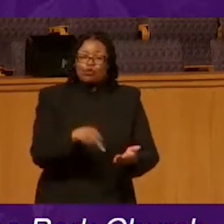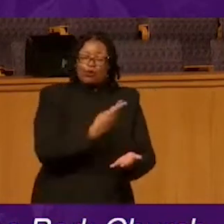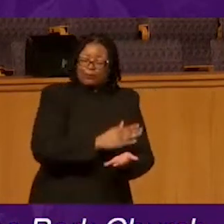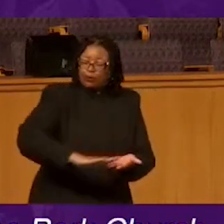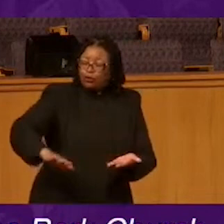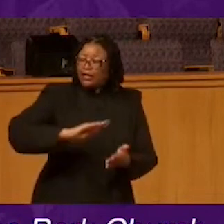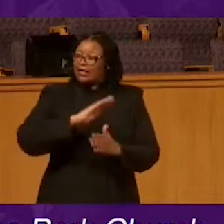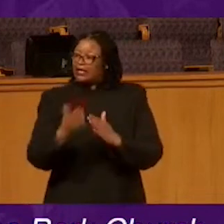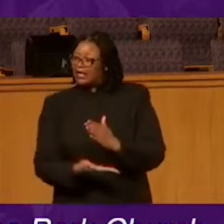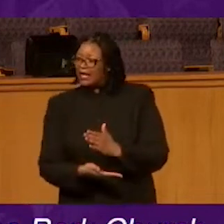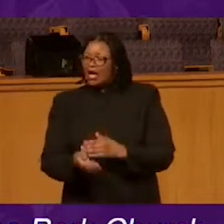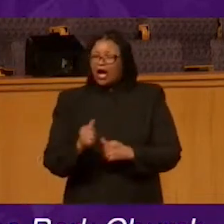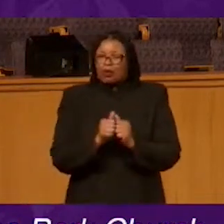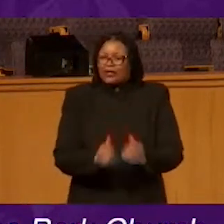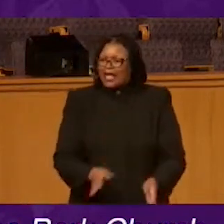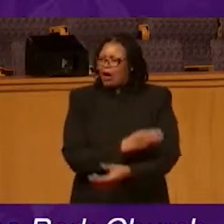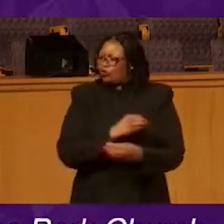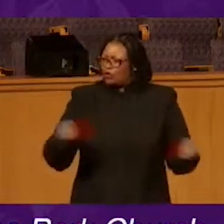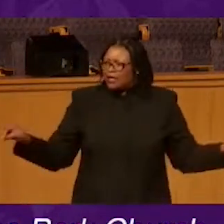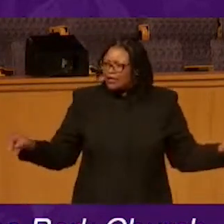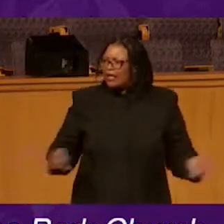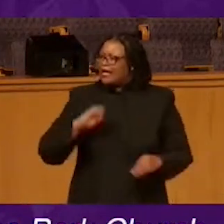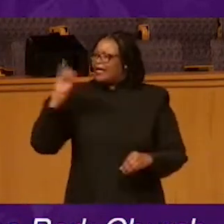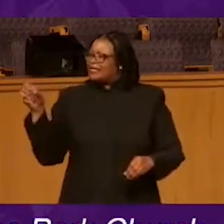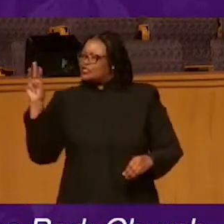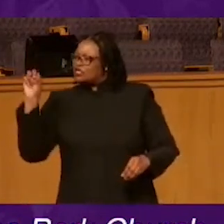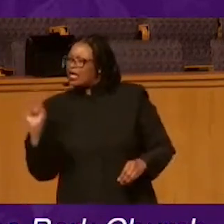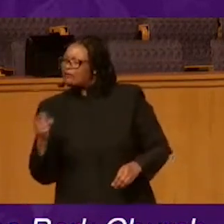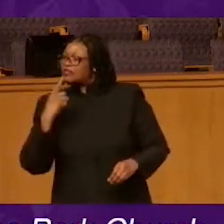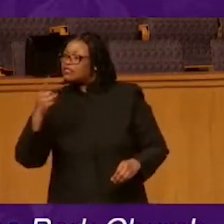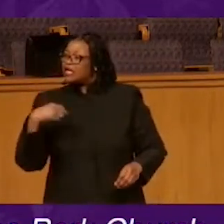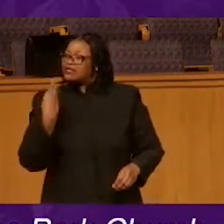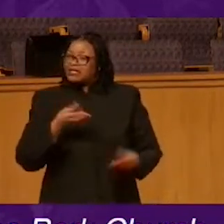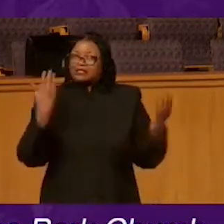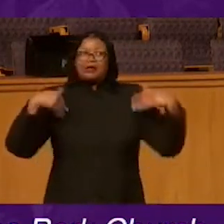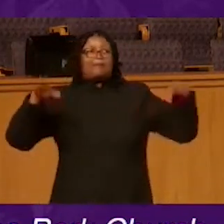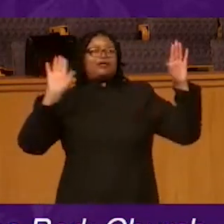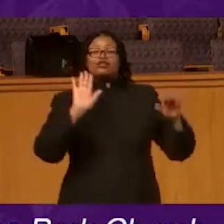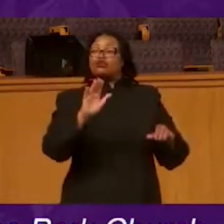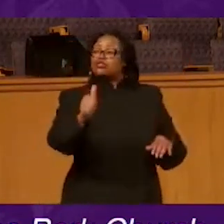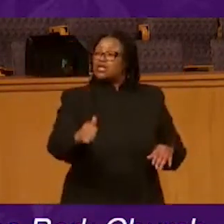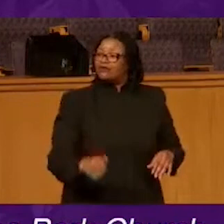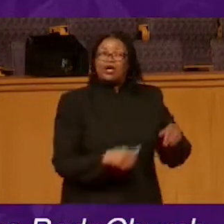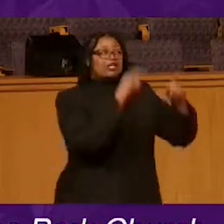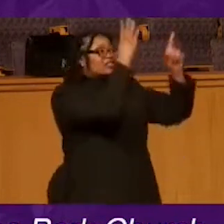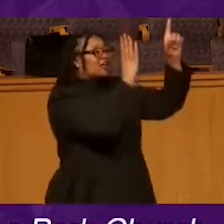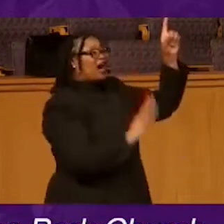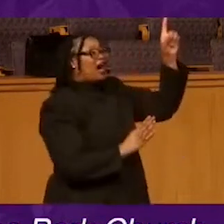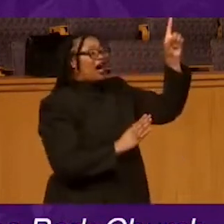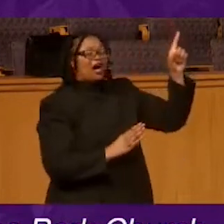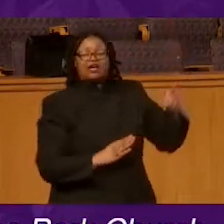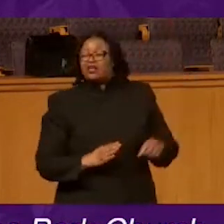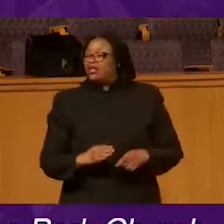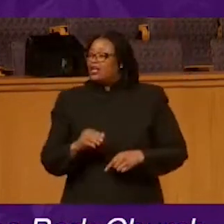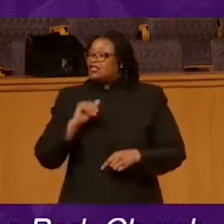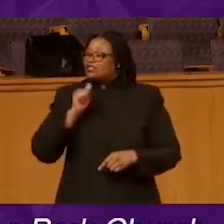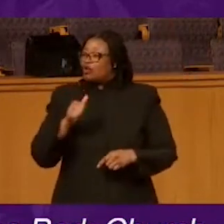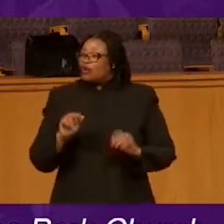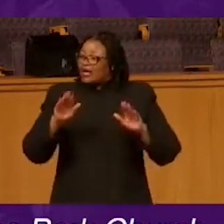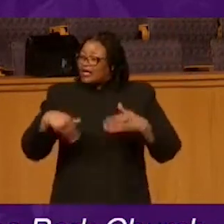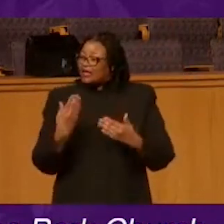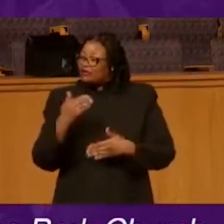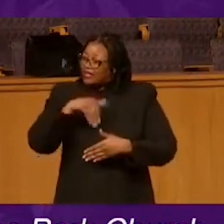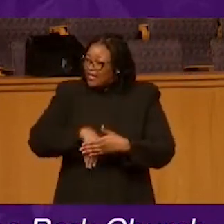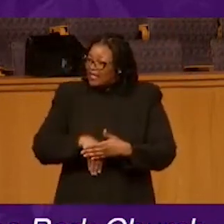complete, lacking nothing. It's James who tells us, submit yourselves therefore to God, resist the devil, and he